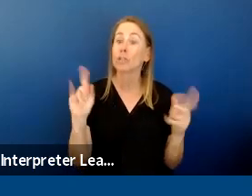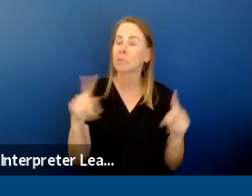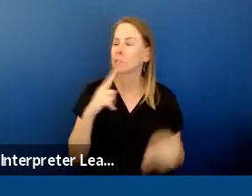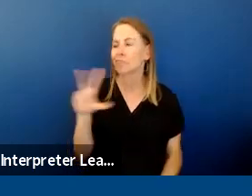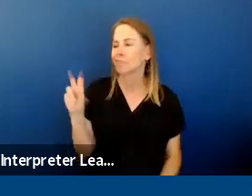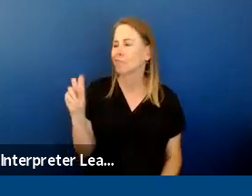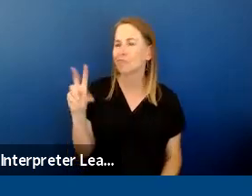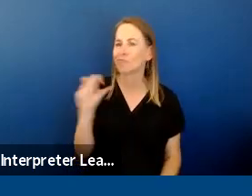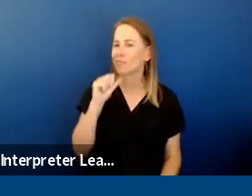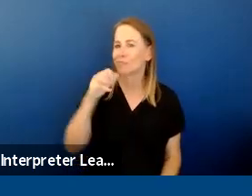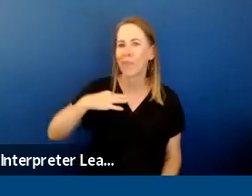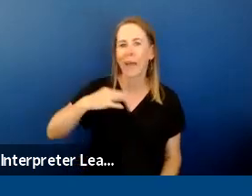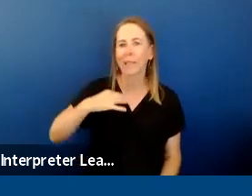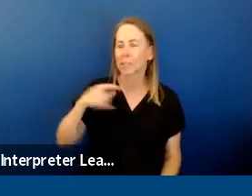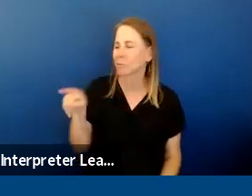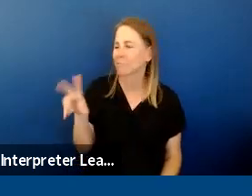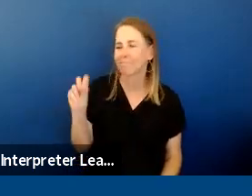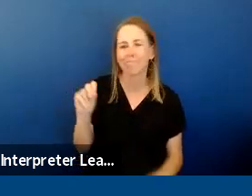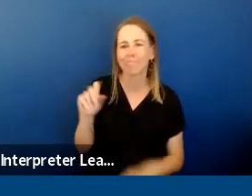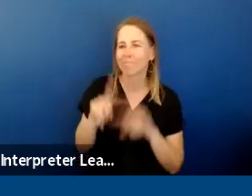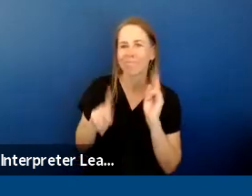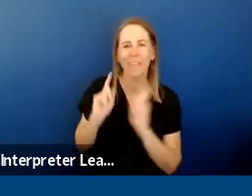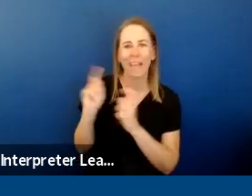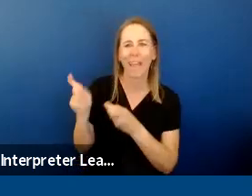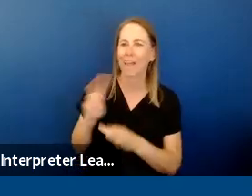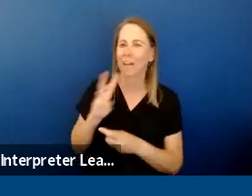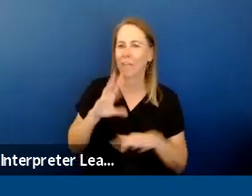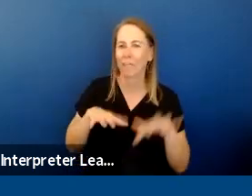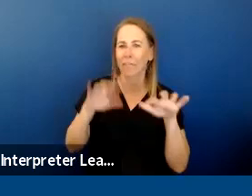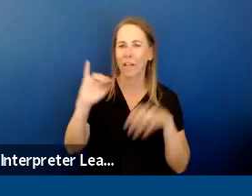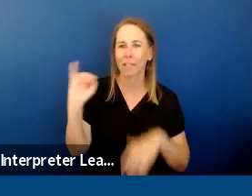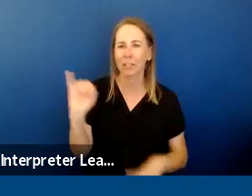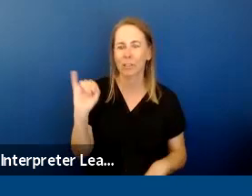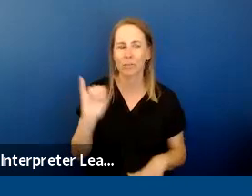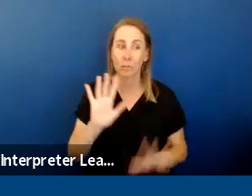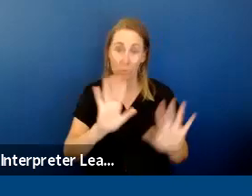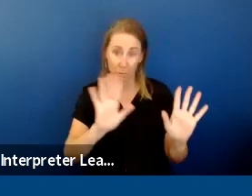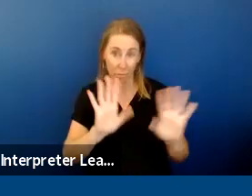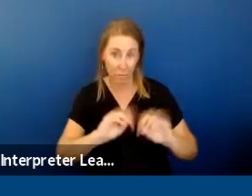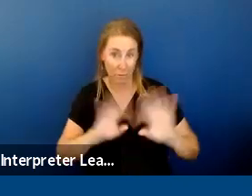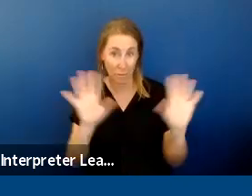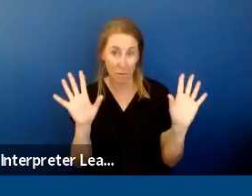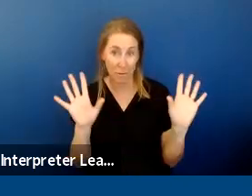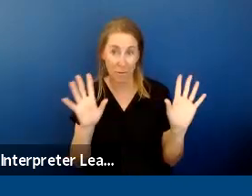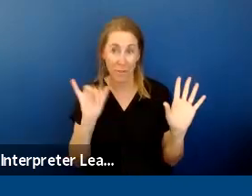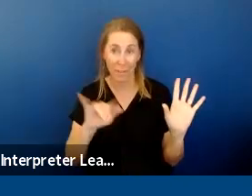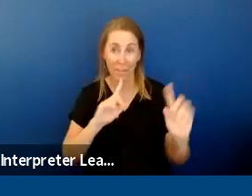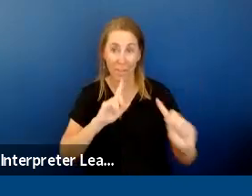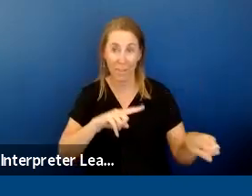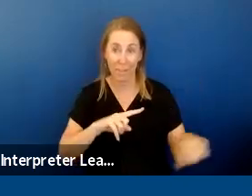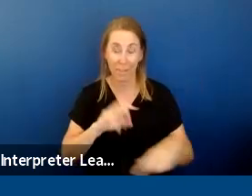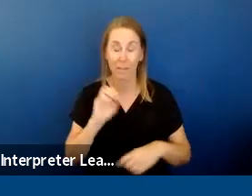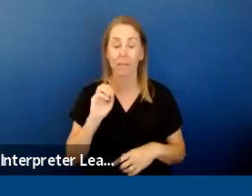that everyone has access to the information and the answers that we're able to